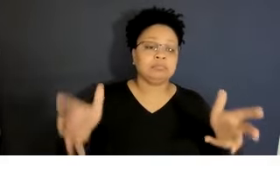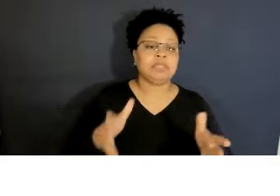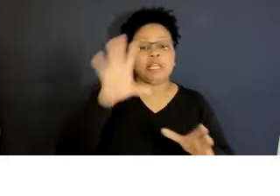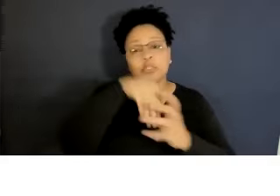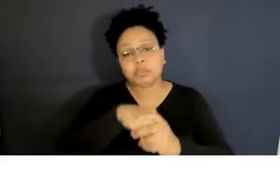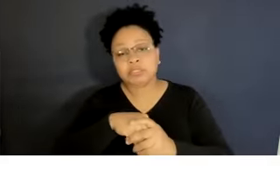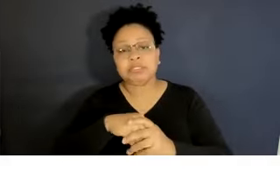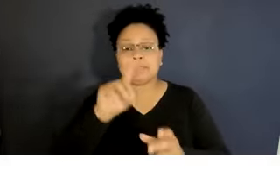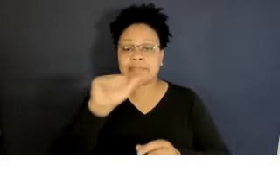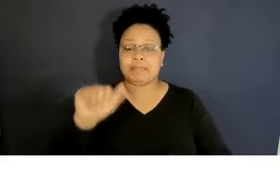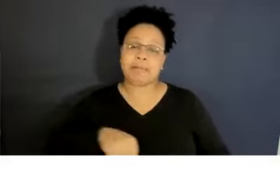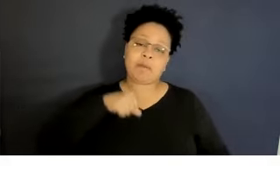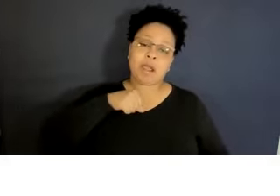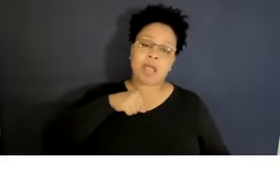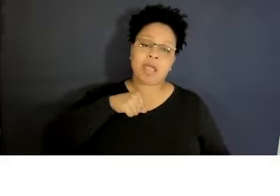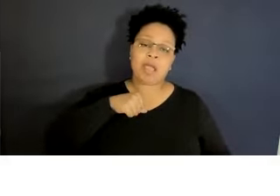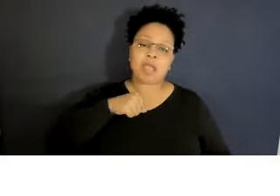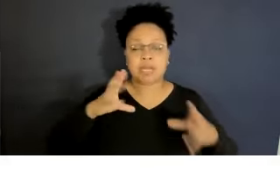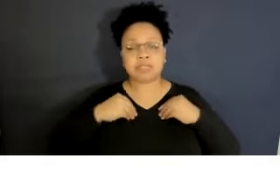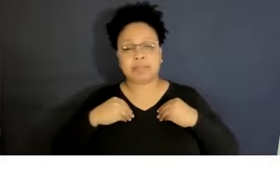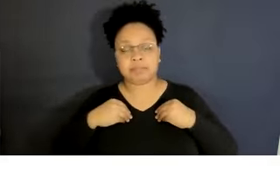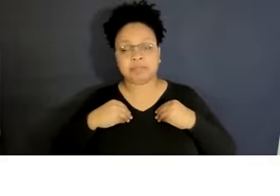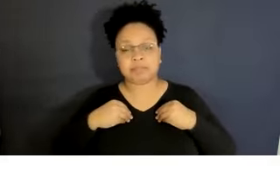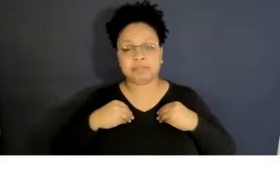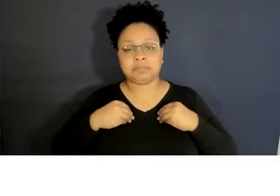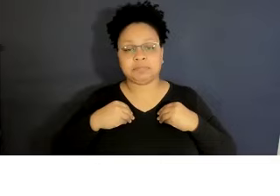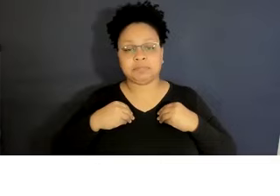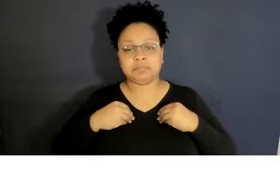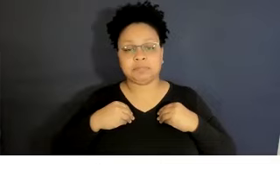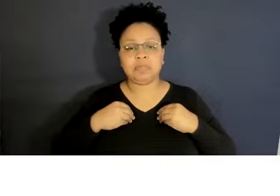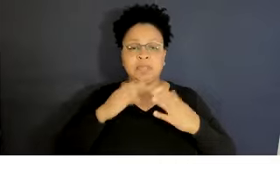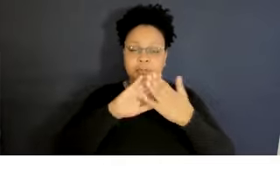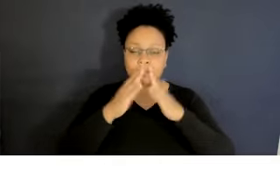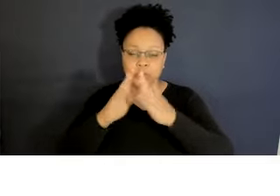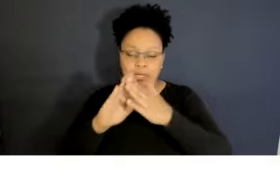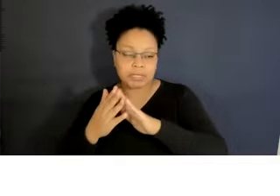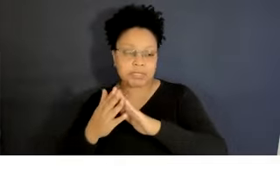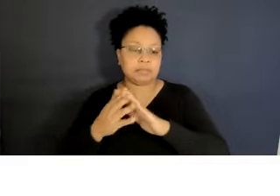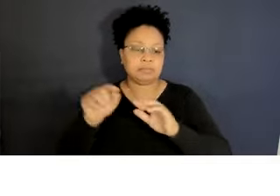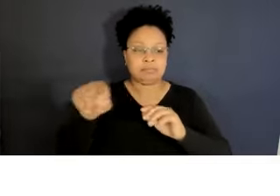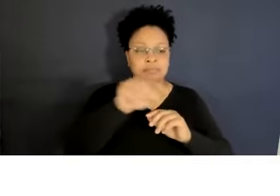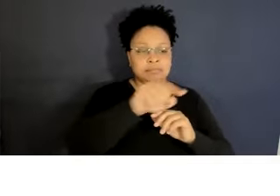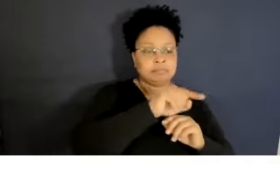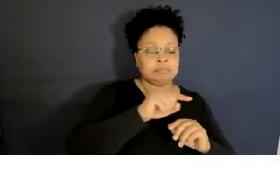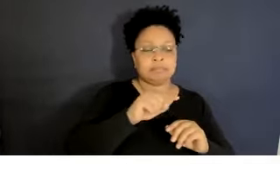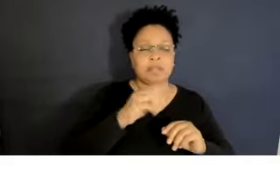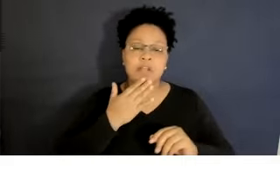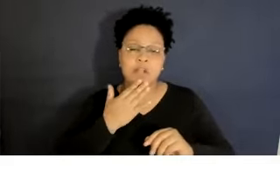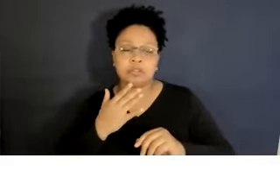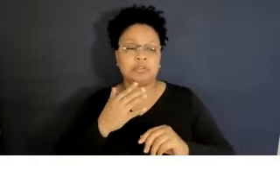pride, and acceptance in communities of color throughout the city of Chicago